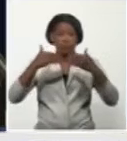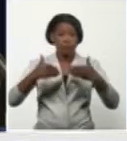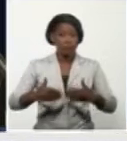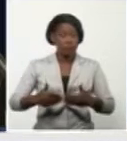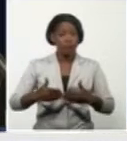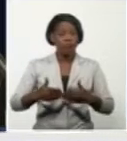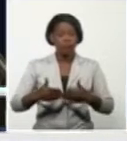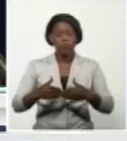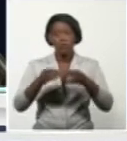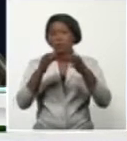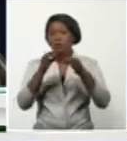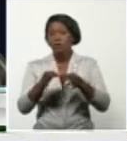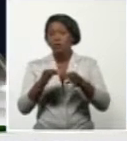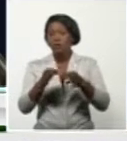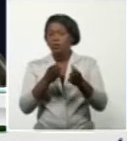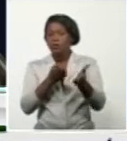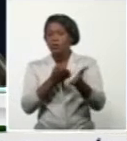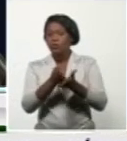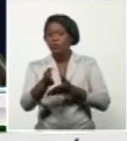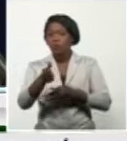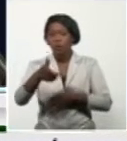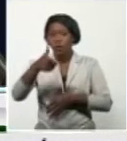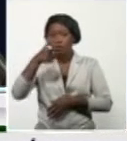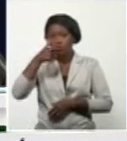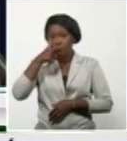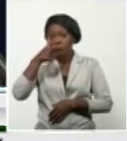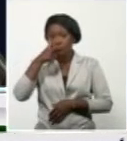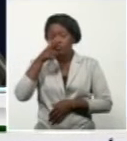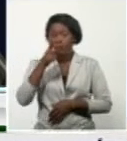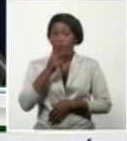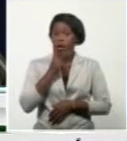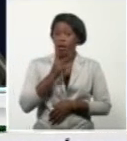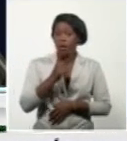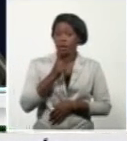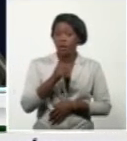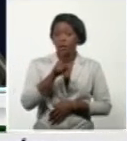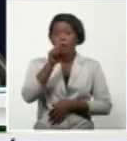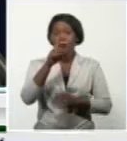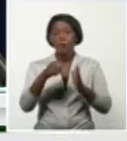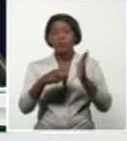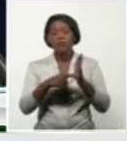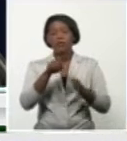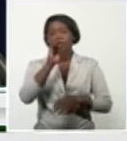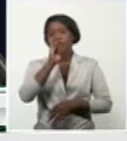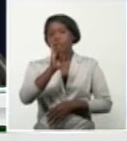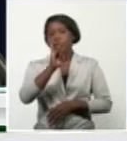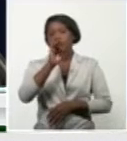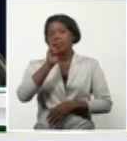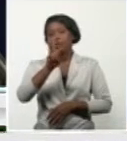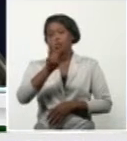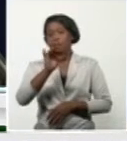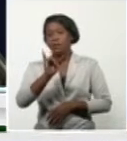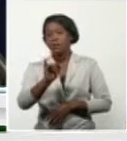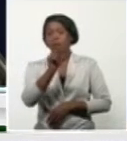primary healthcare system, we are observing